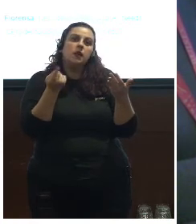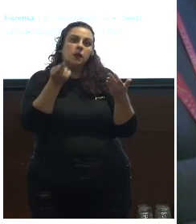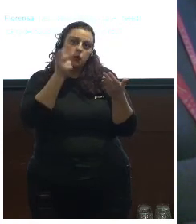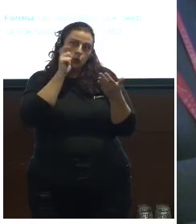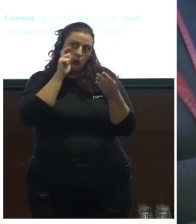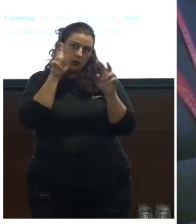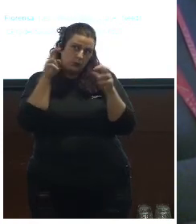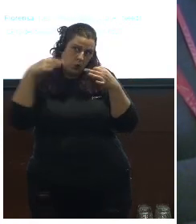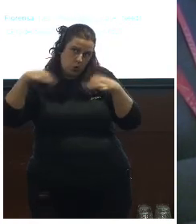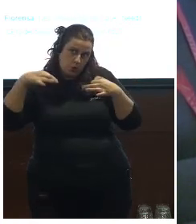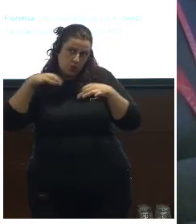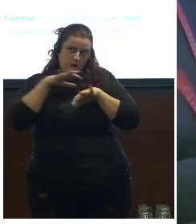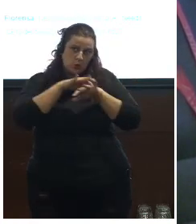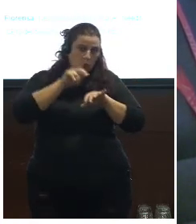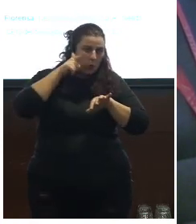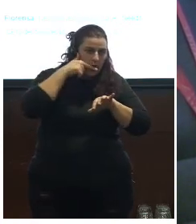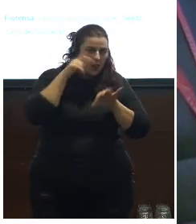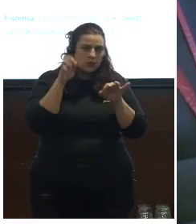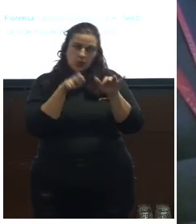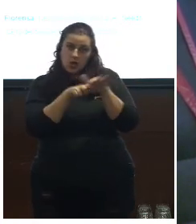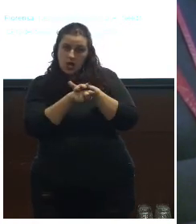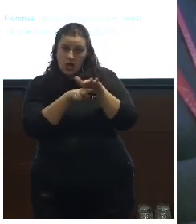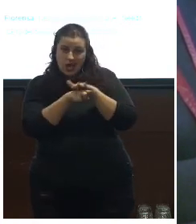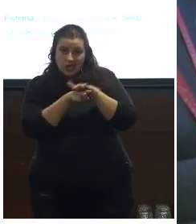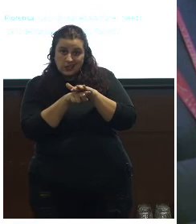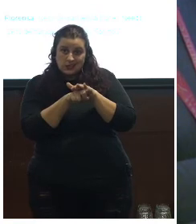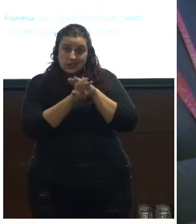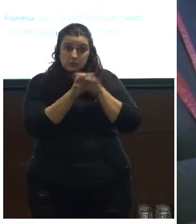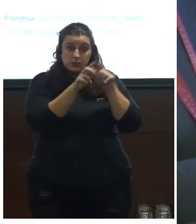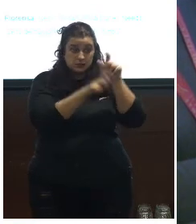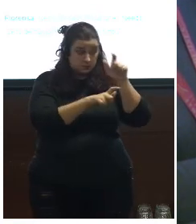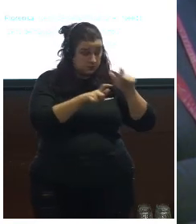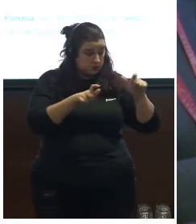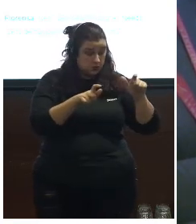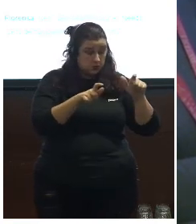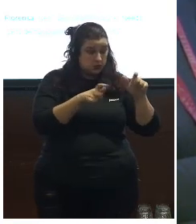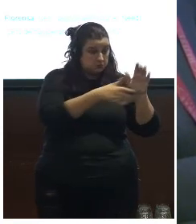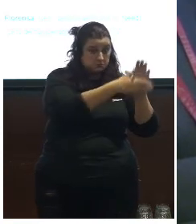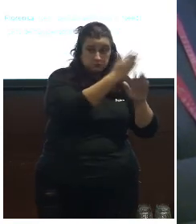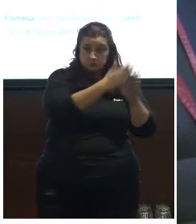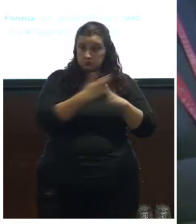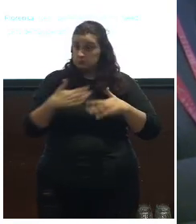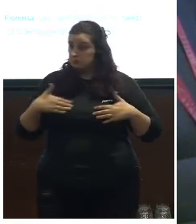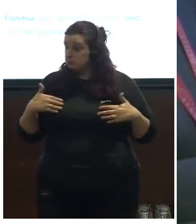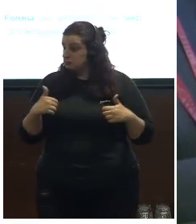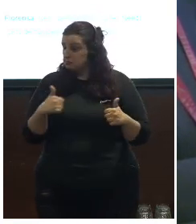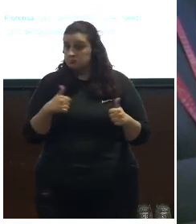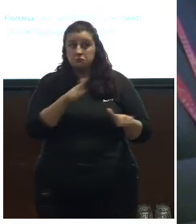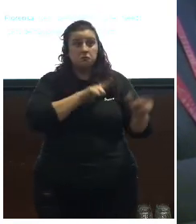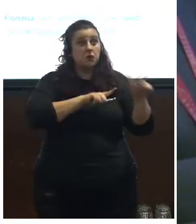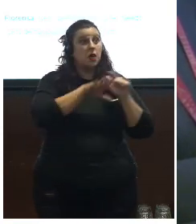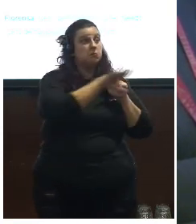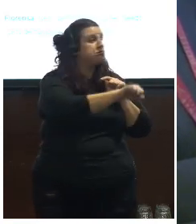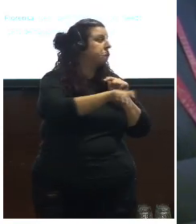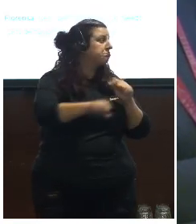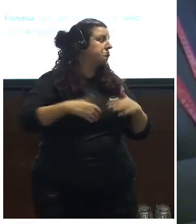have... people should be able to go to any travel agency to book their holiday. That's the core idea. Currently, that's not